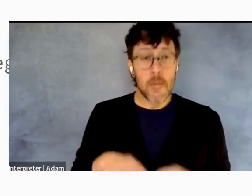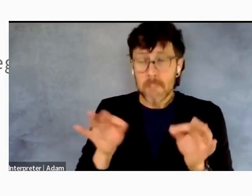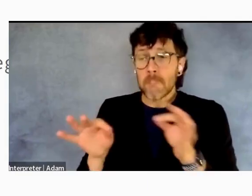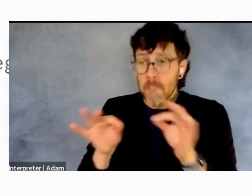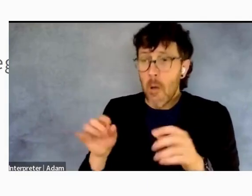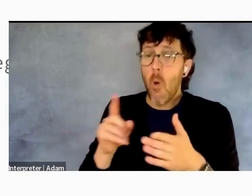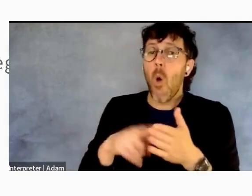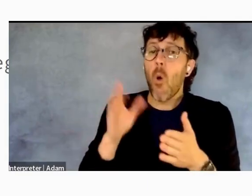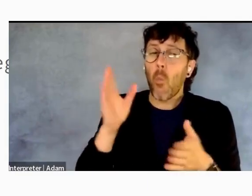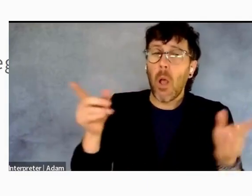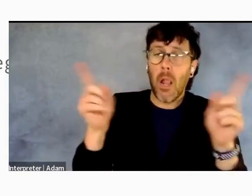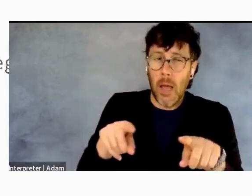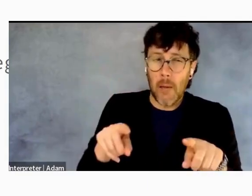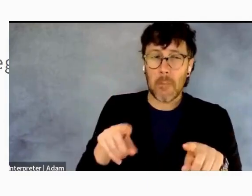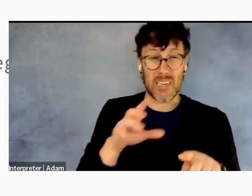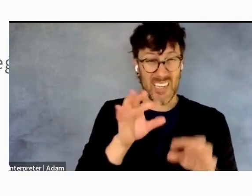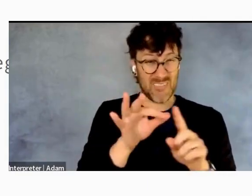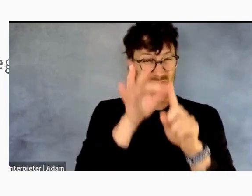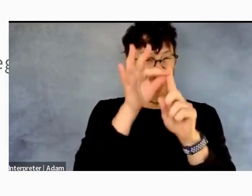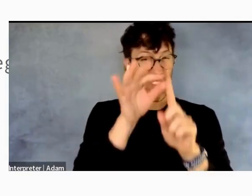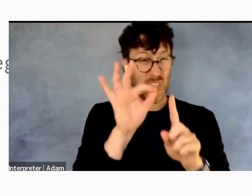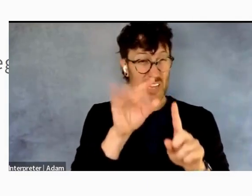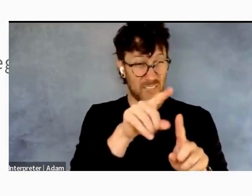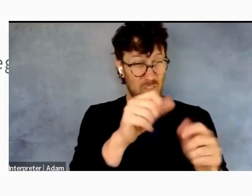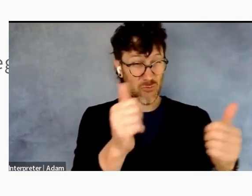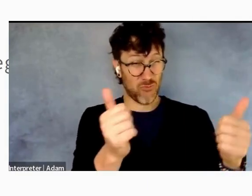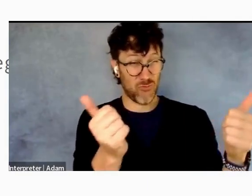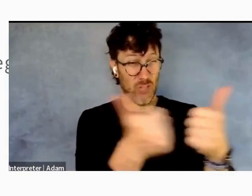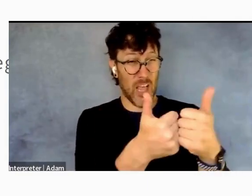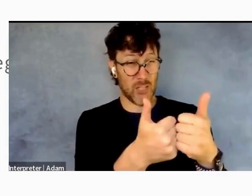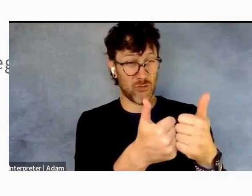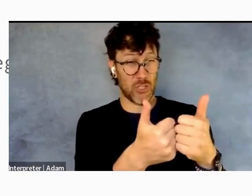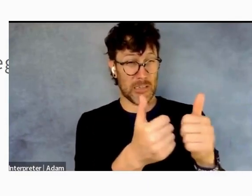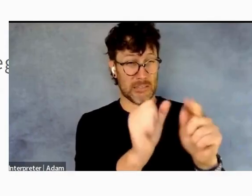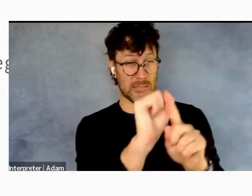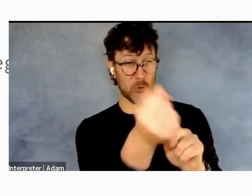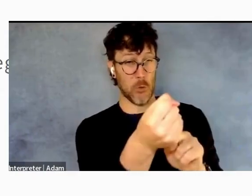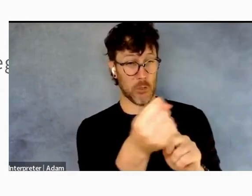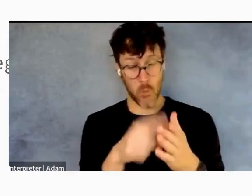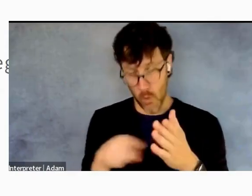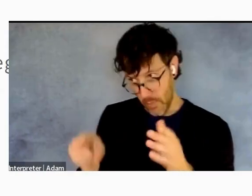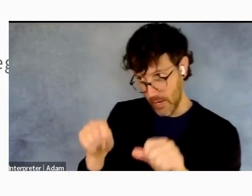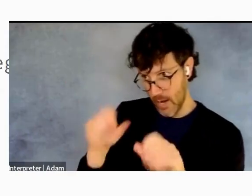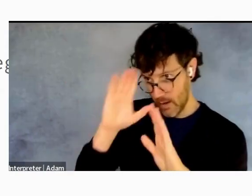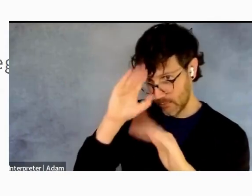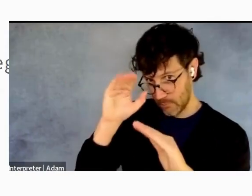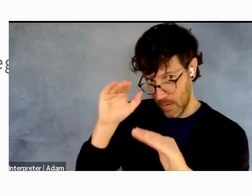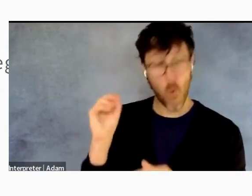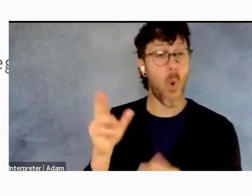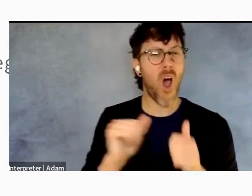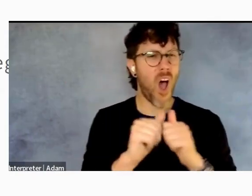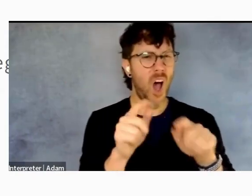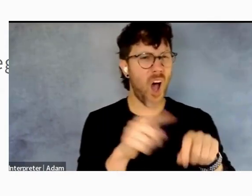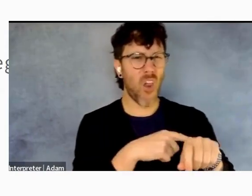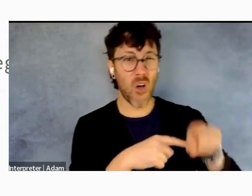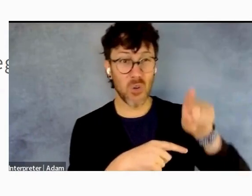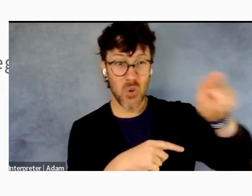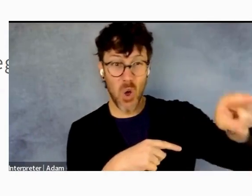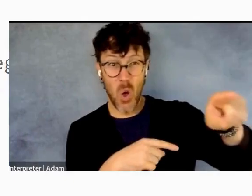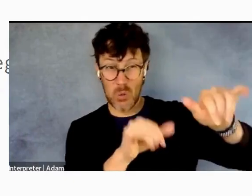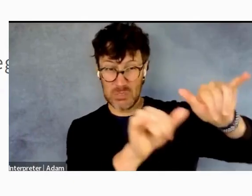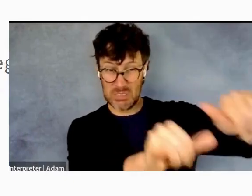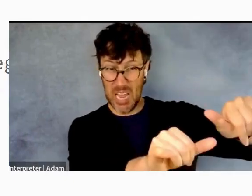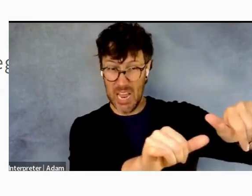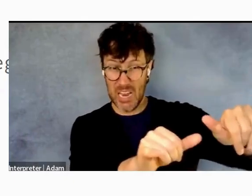challenging behaviors, so they know what to expect. And maybe how long that you're going to go for. Maybe the first time you're